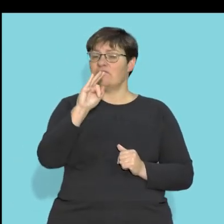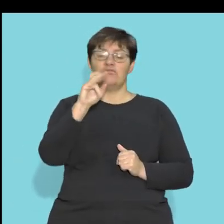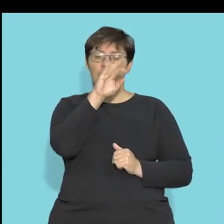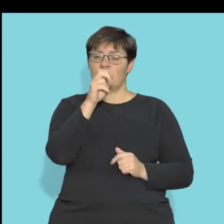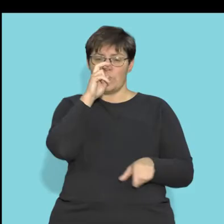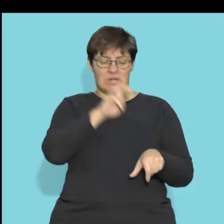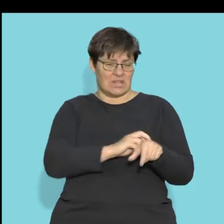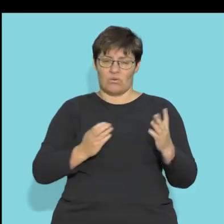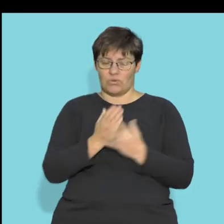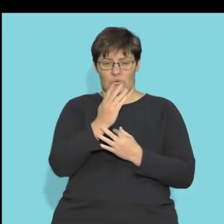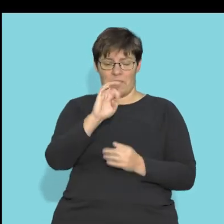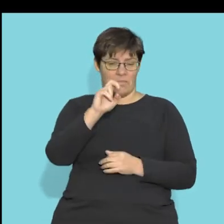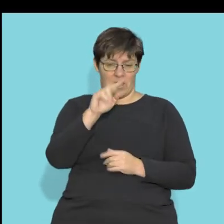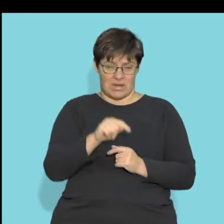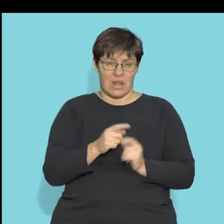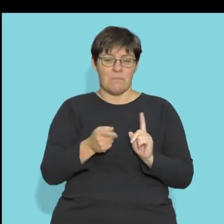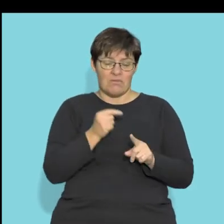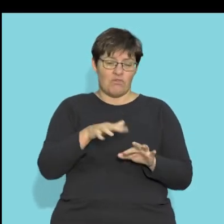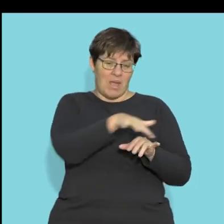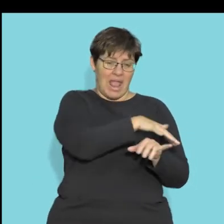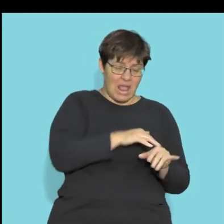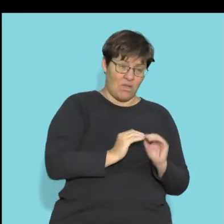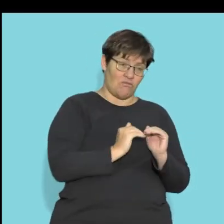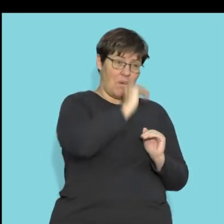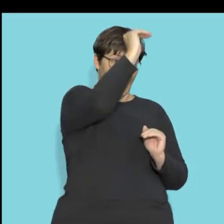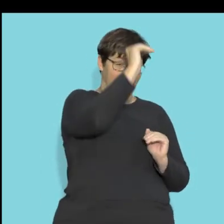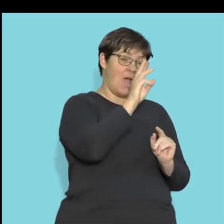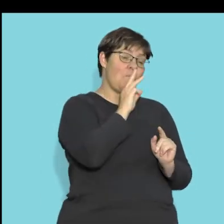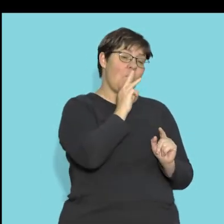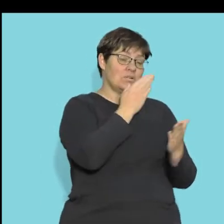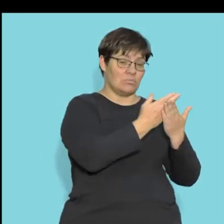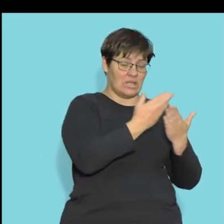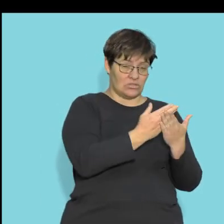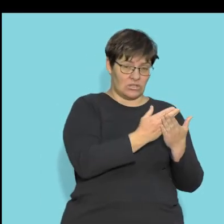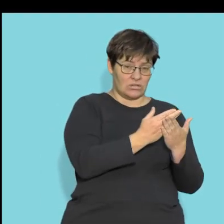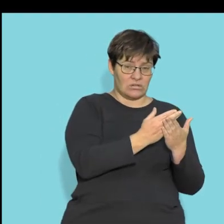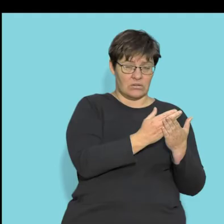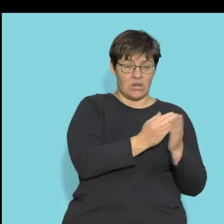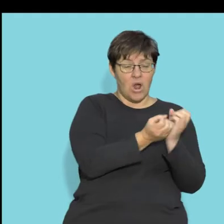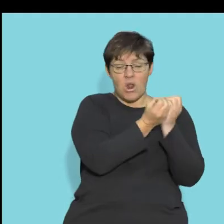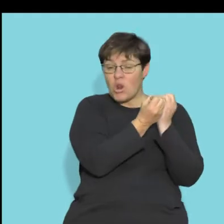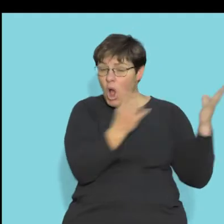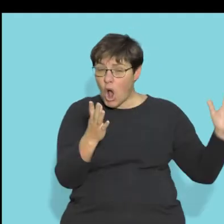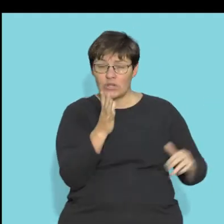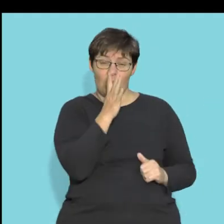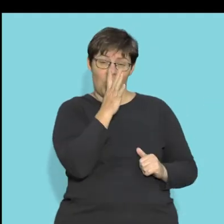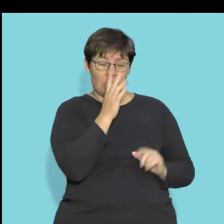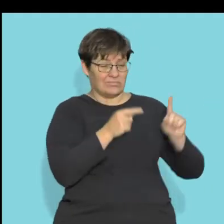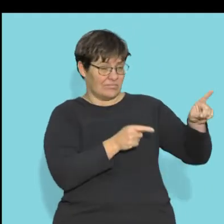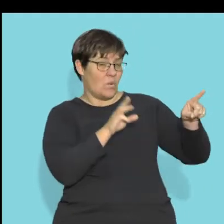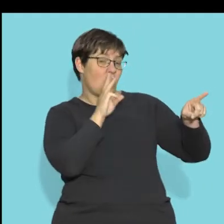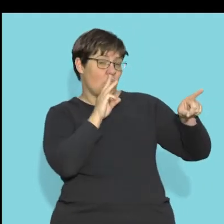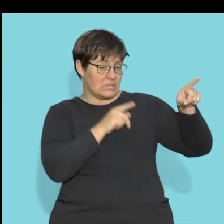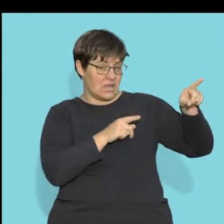go past a membrane, but it must move from an area of high water potential, lots